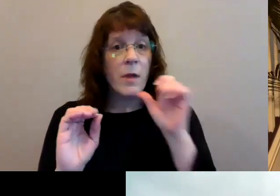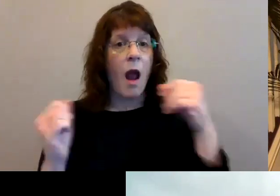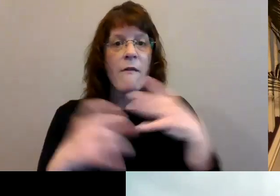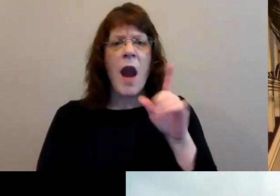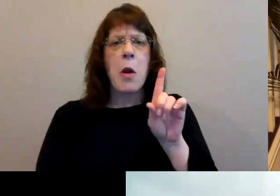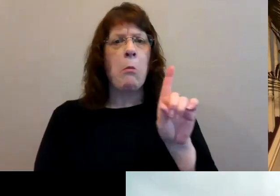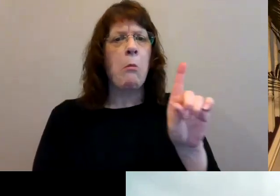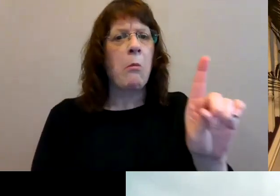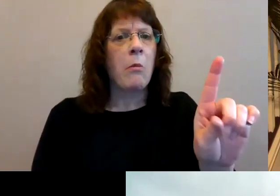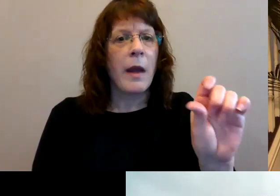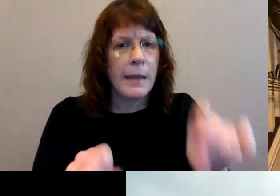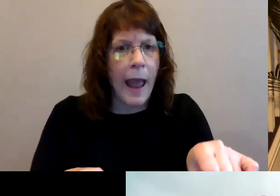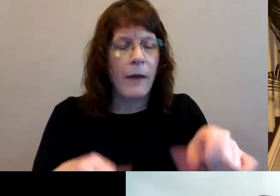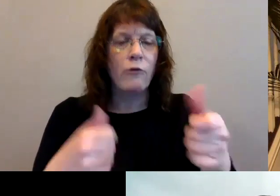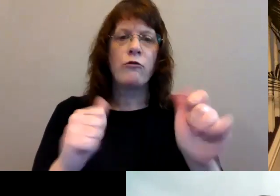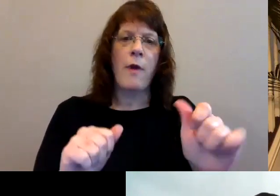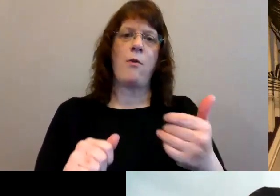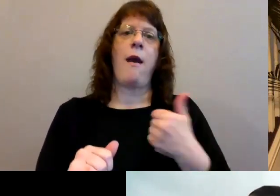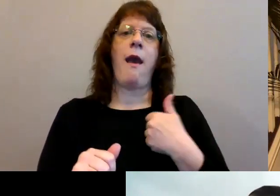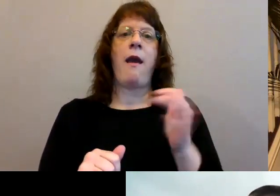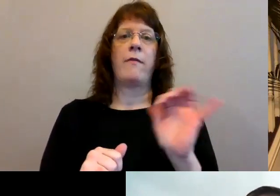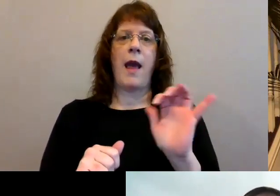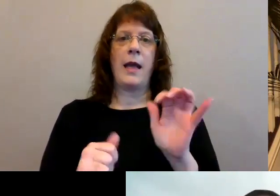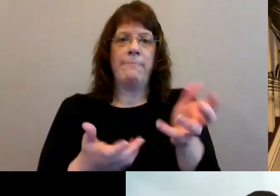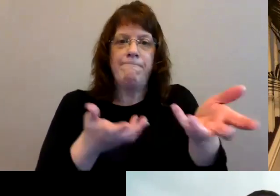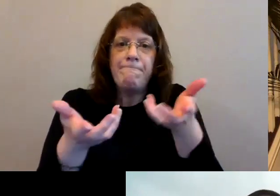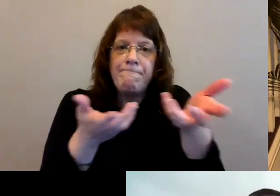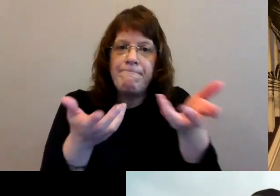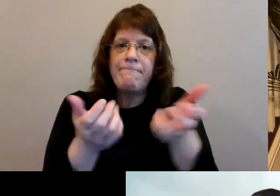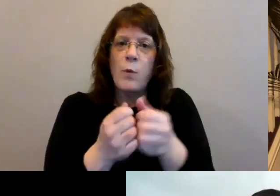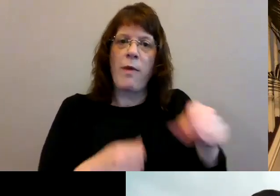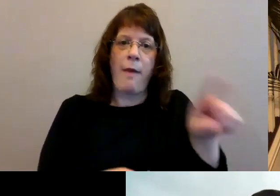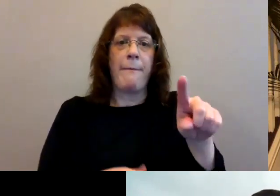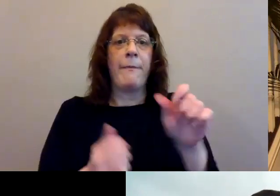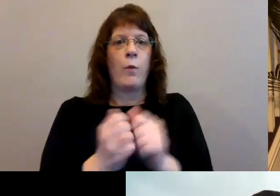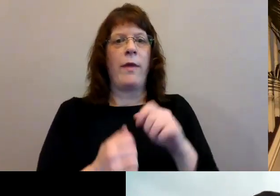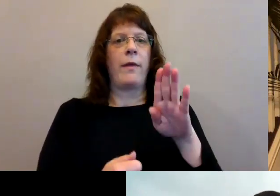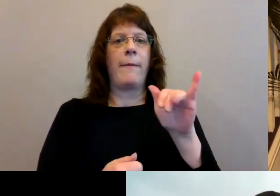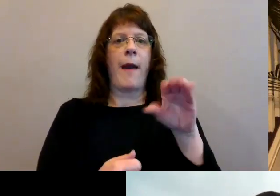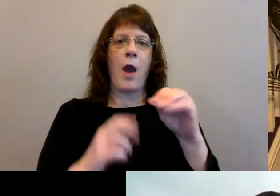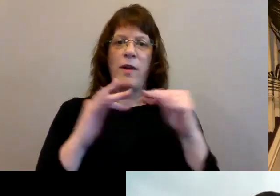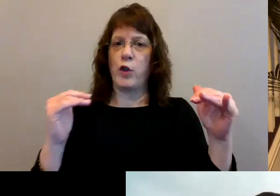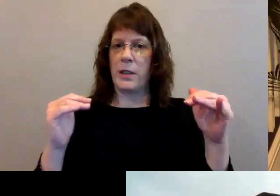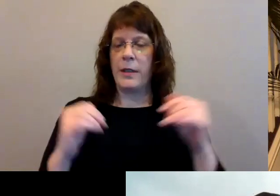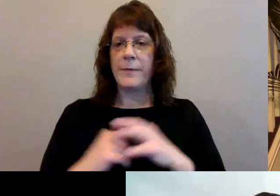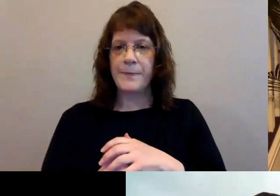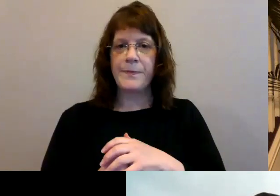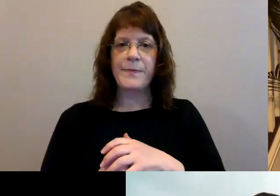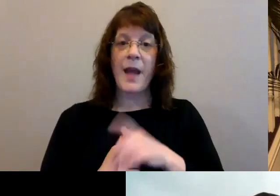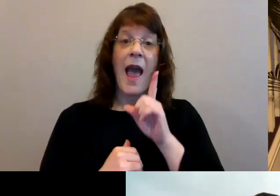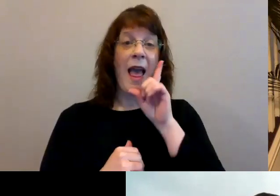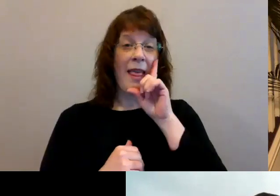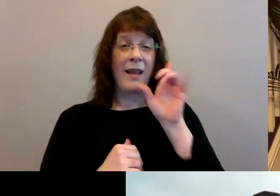the animal and so on, and try to have like some sort of an interaction with the biodiversity. And I think like this is an opportunity that